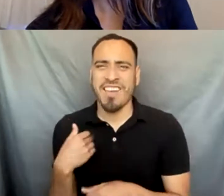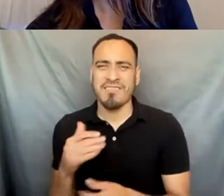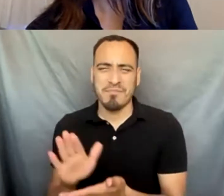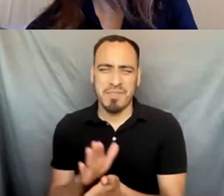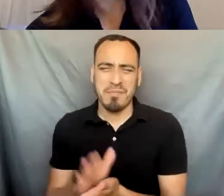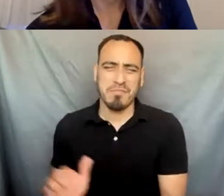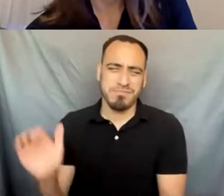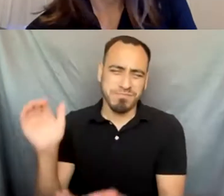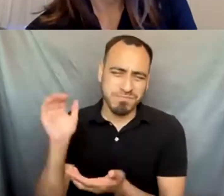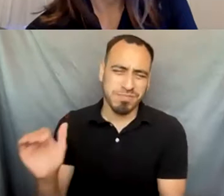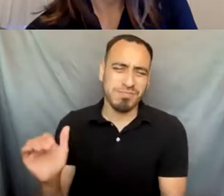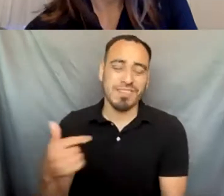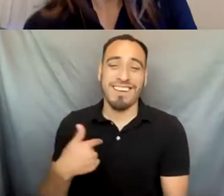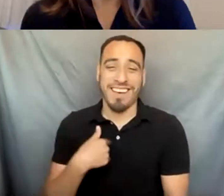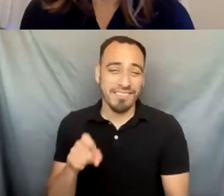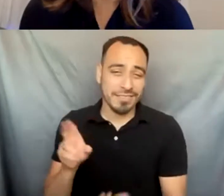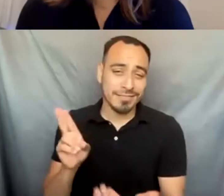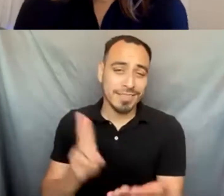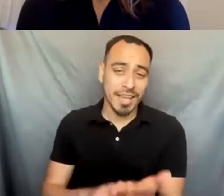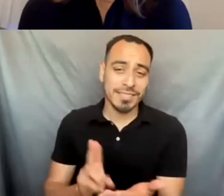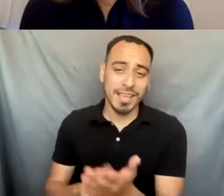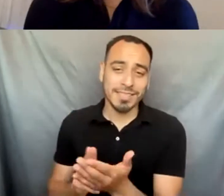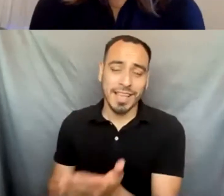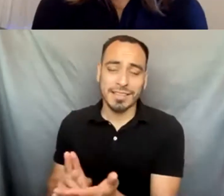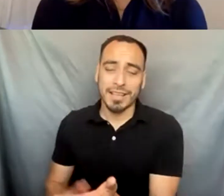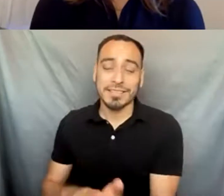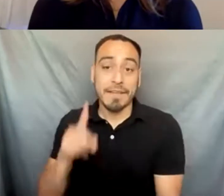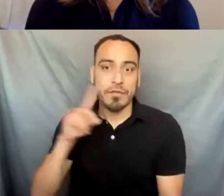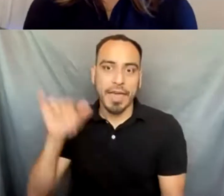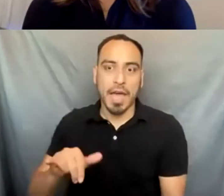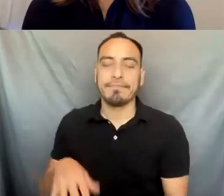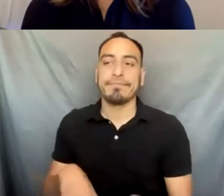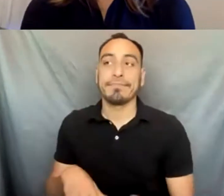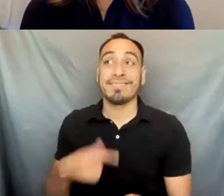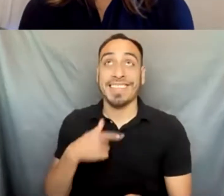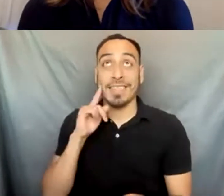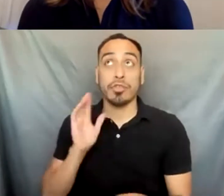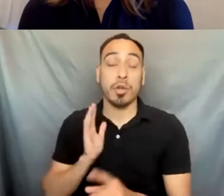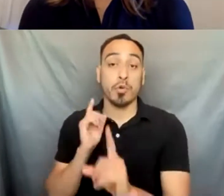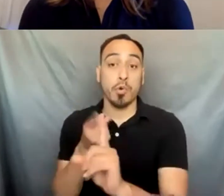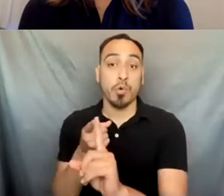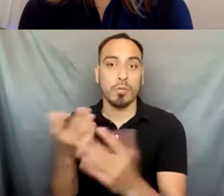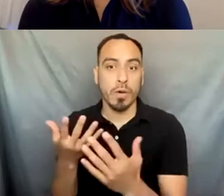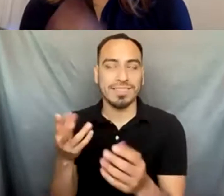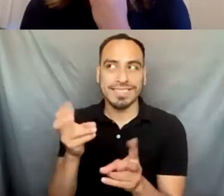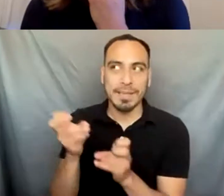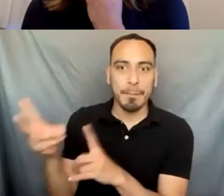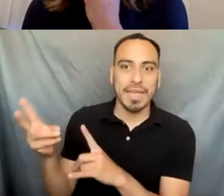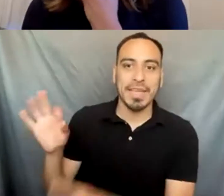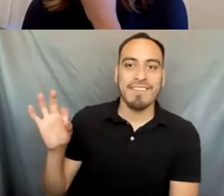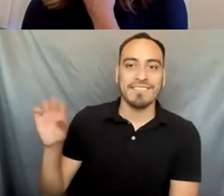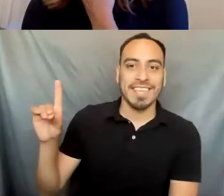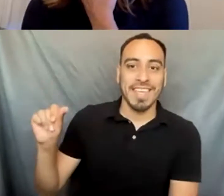sign every day for this. I think the goal is to have this submitted to the FDA in about